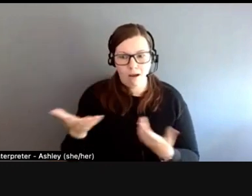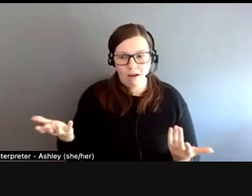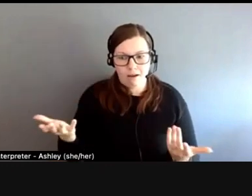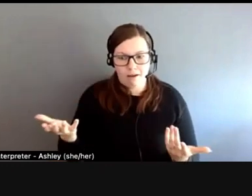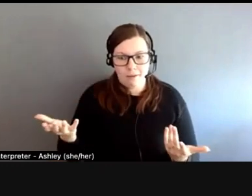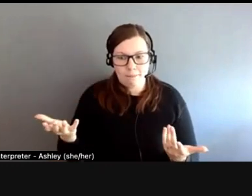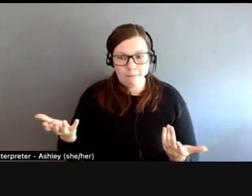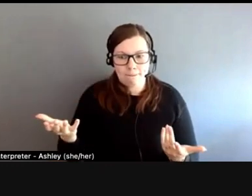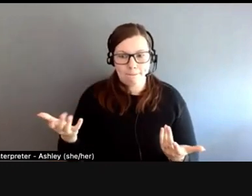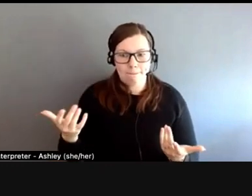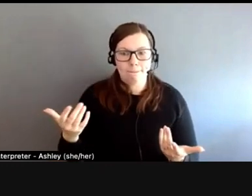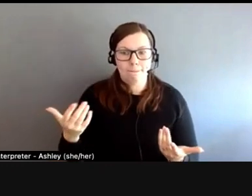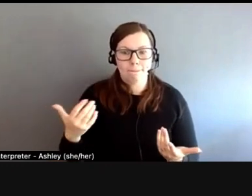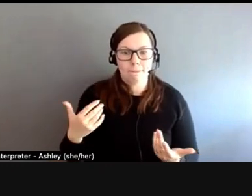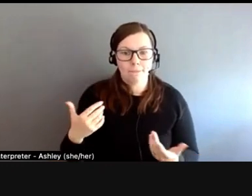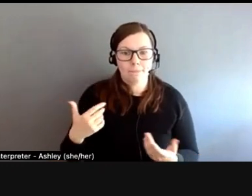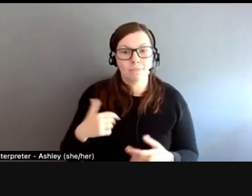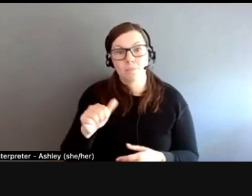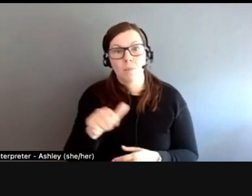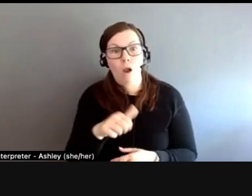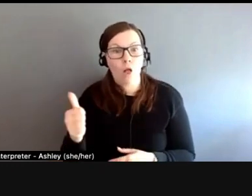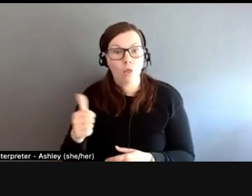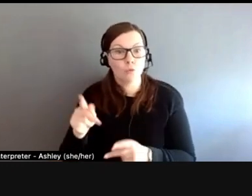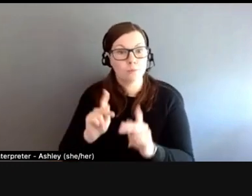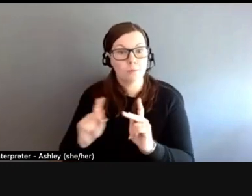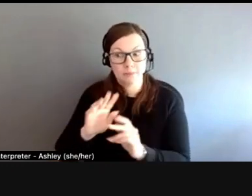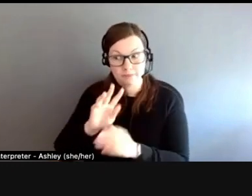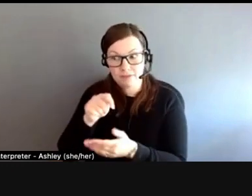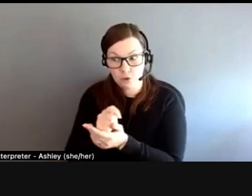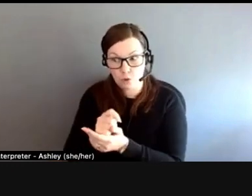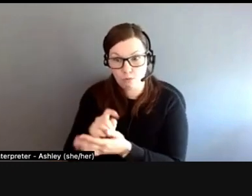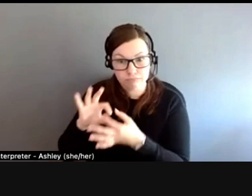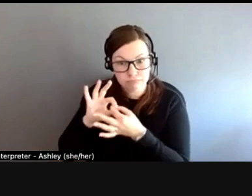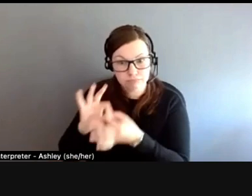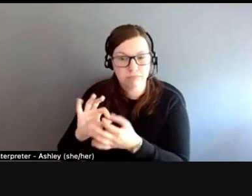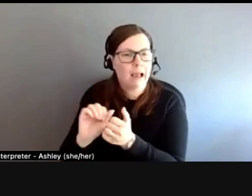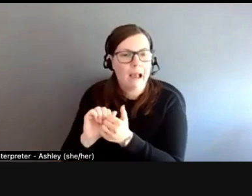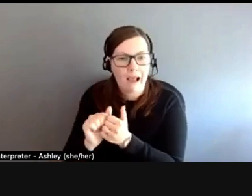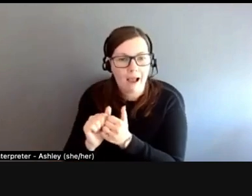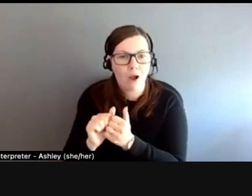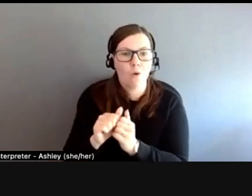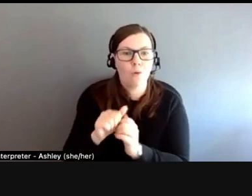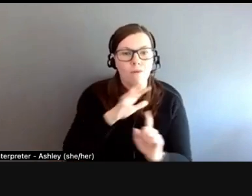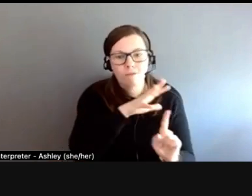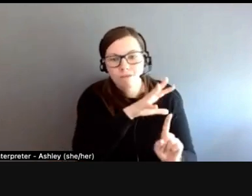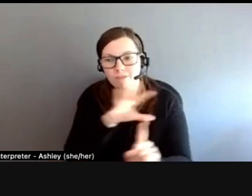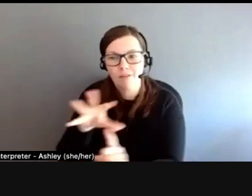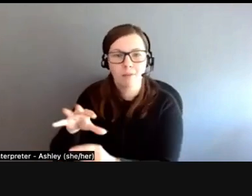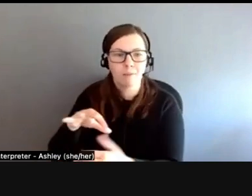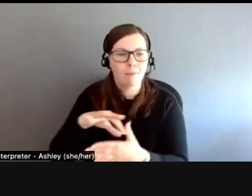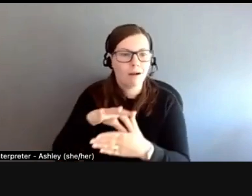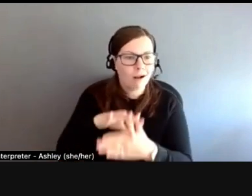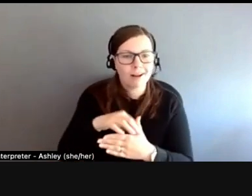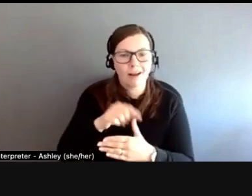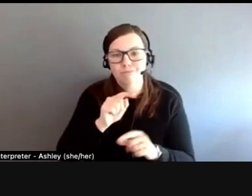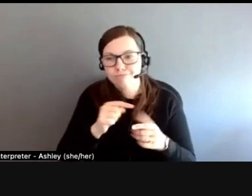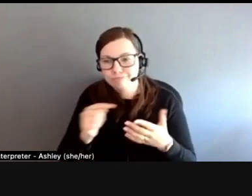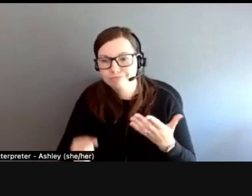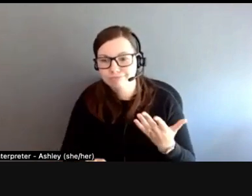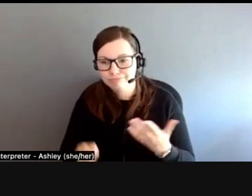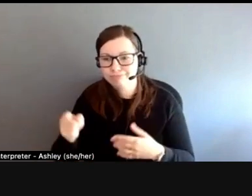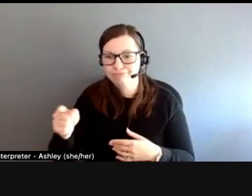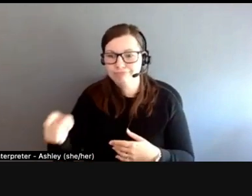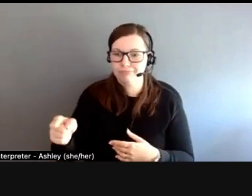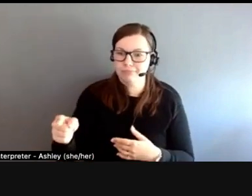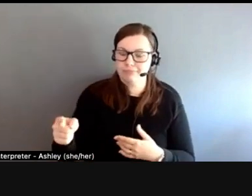tutorials on content creation. And I was again intimidated by all the